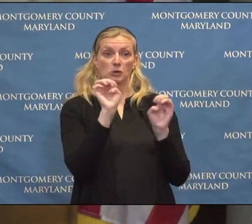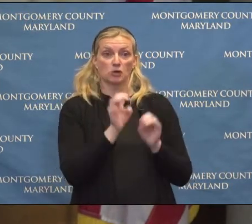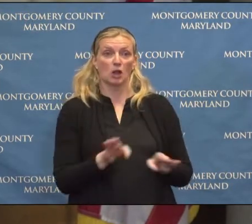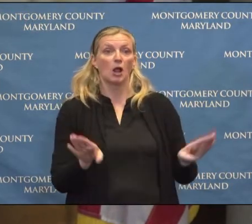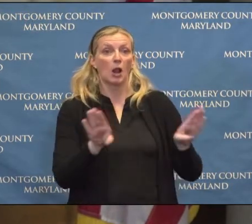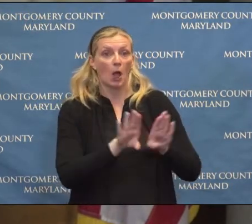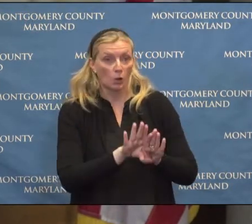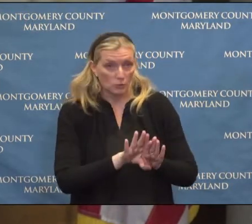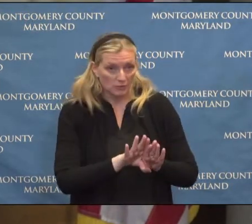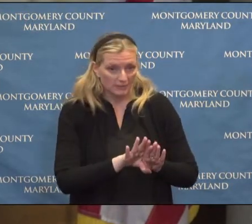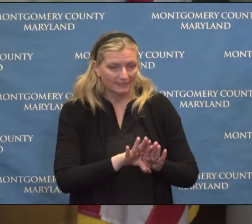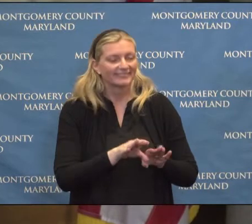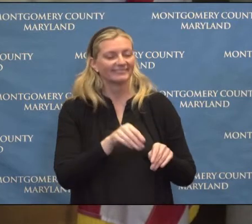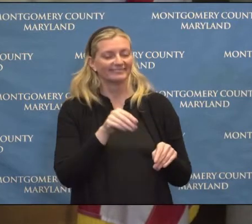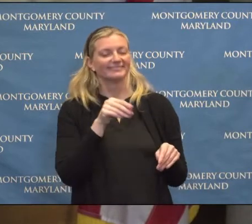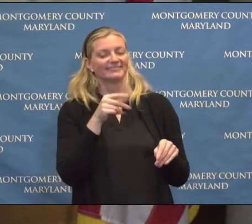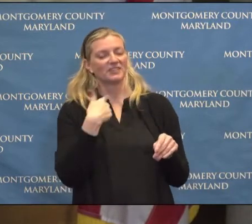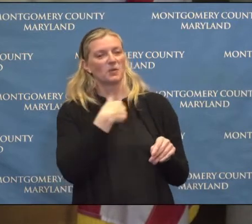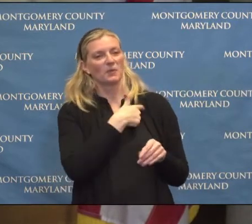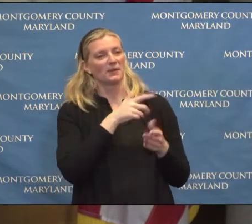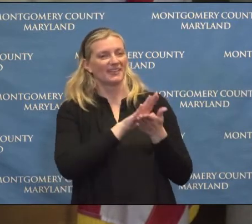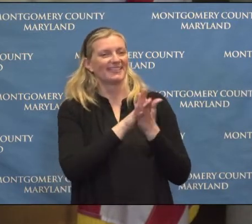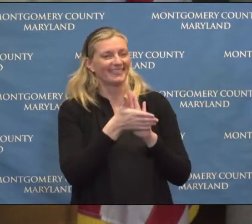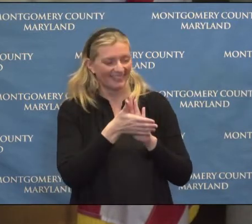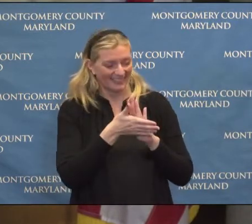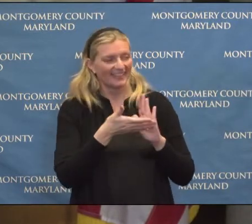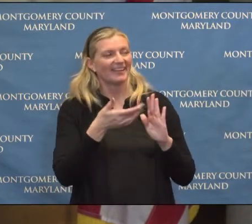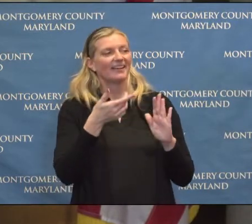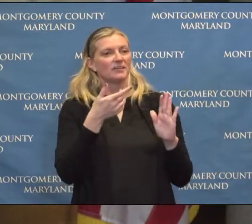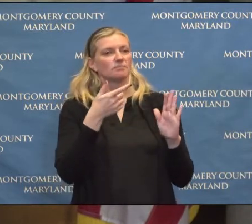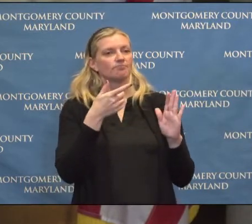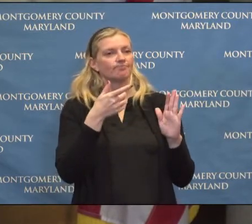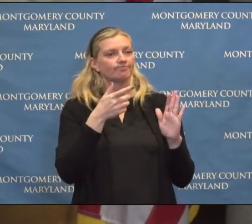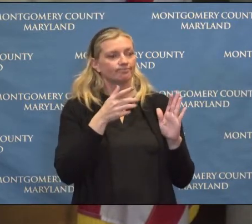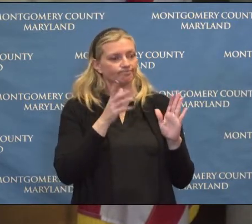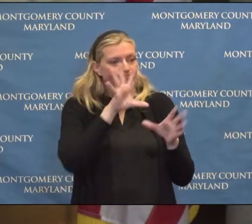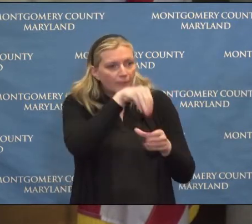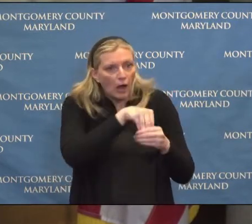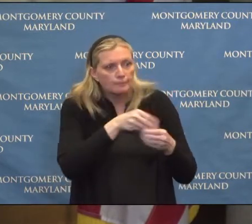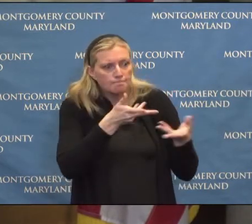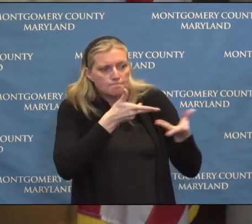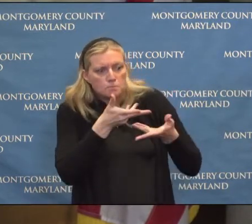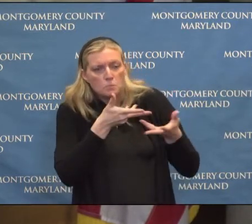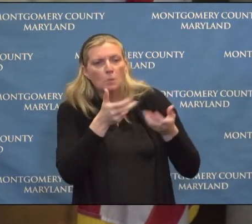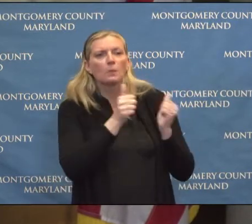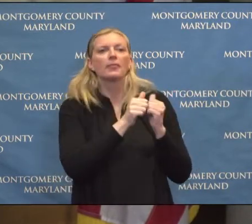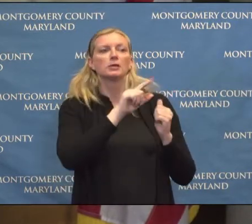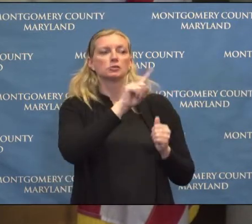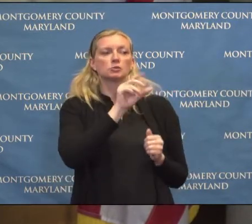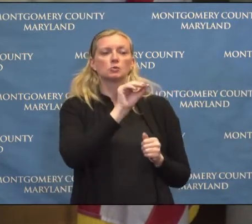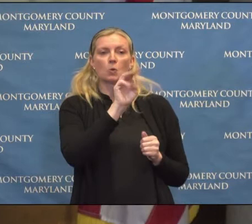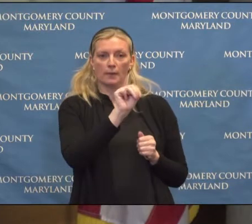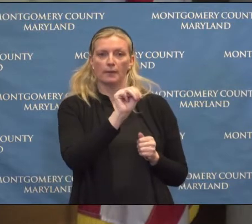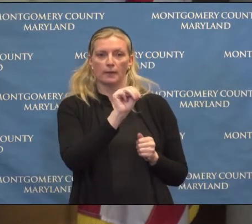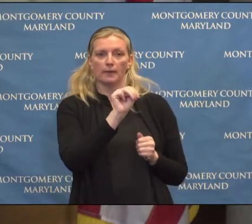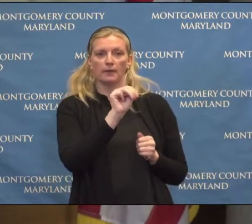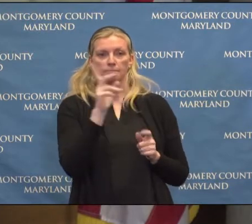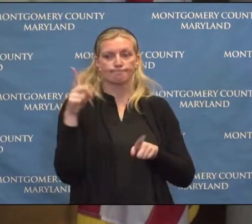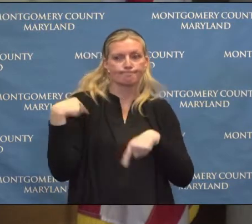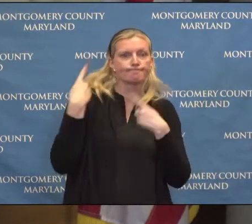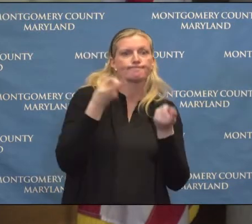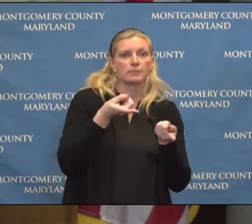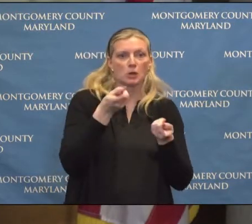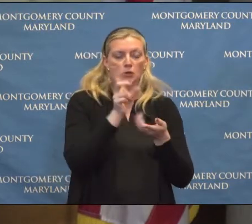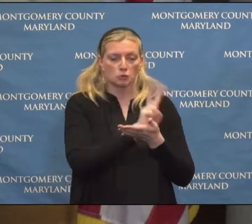action and got involved with Zoom, and we've been able for the past 2 weeks to